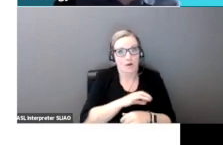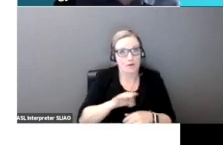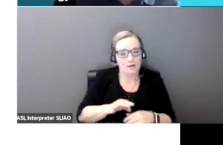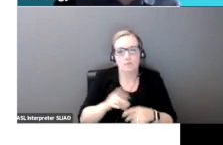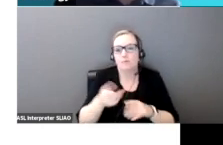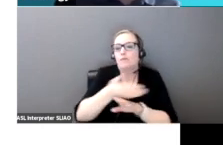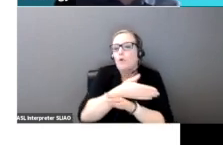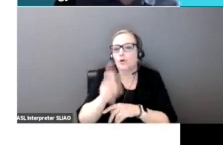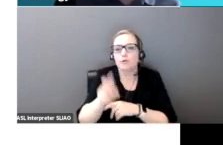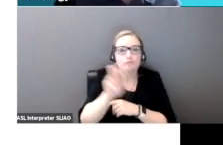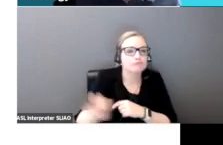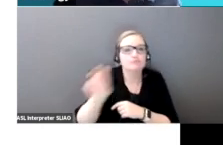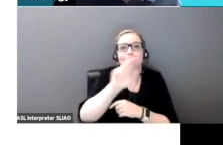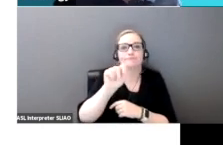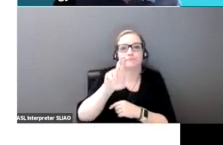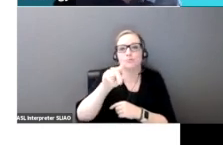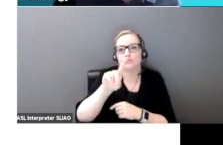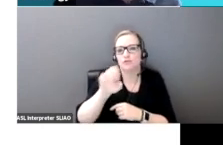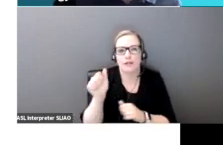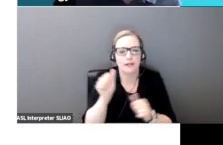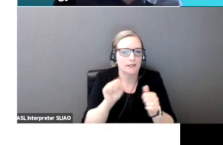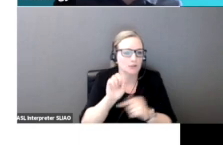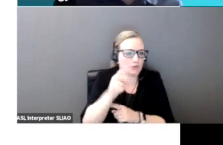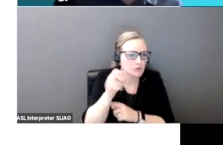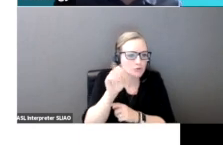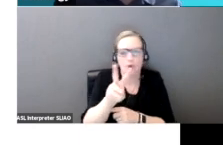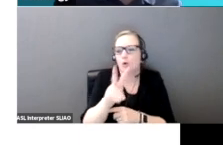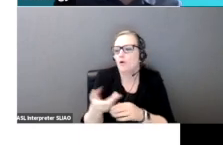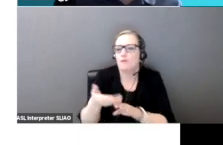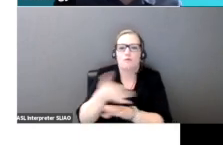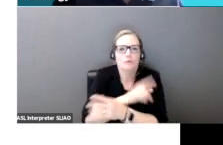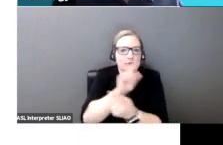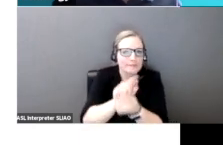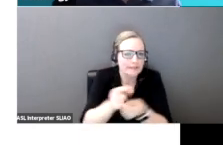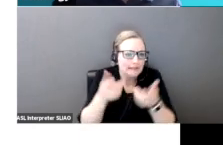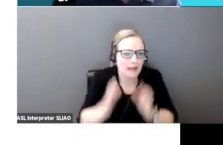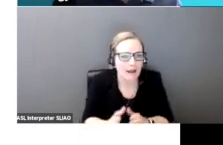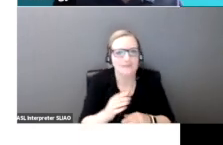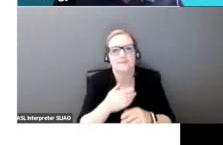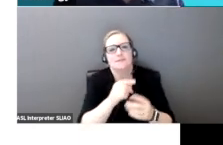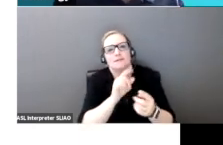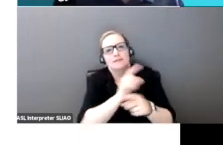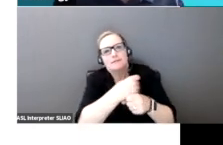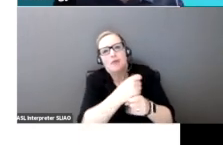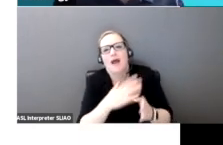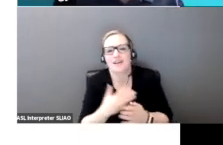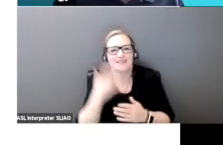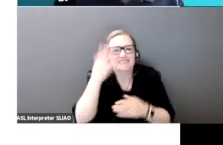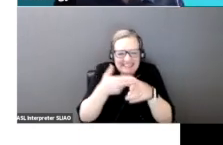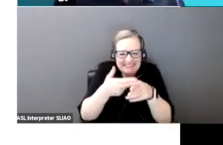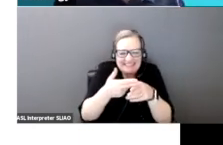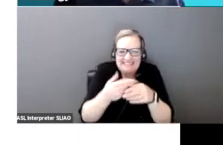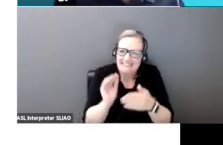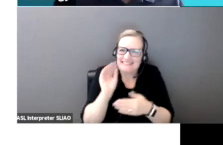go to a trade show, before you speak to clients or suppliers, file a provisional patent application.